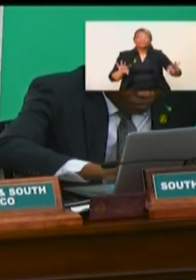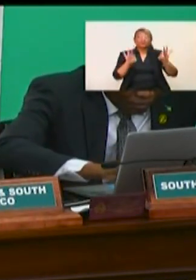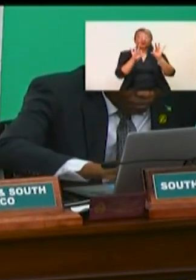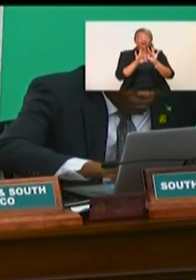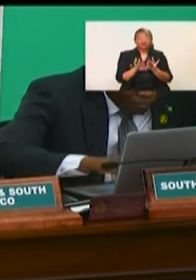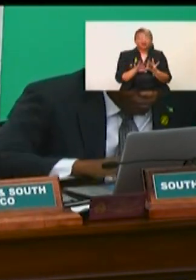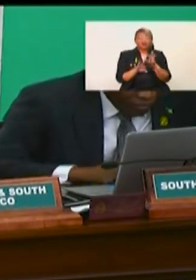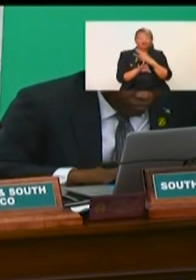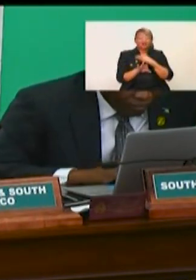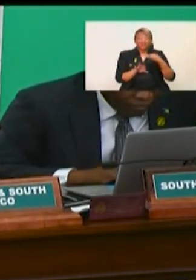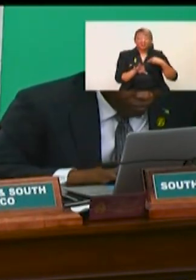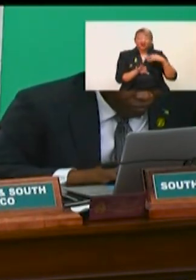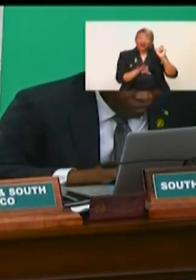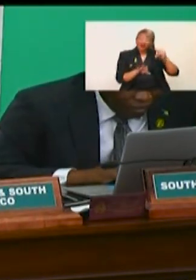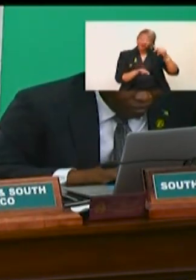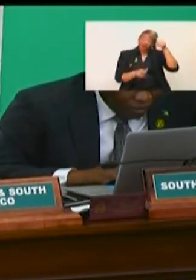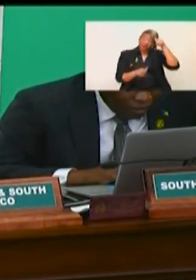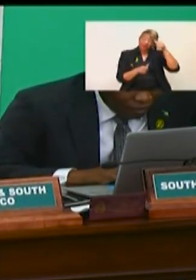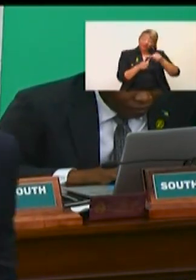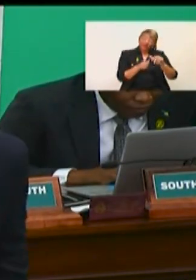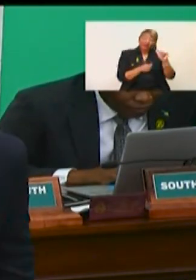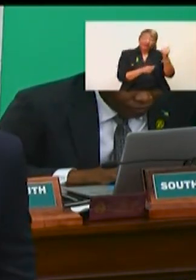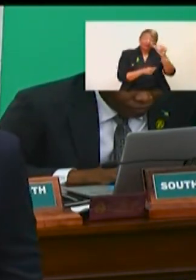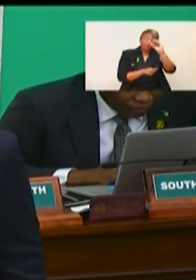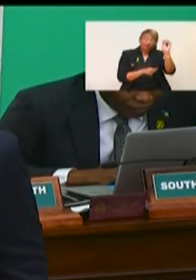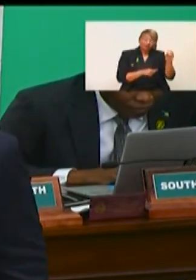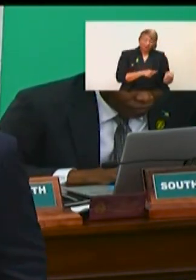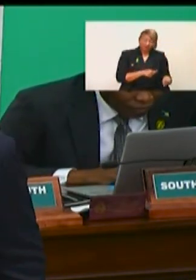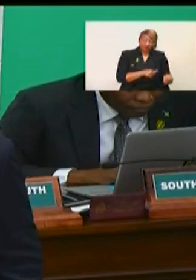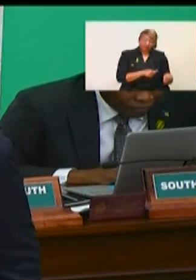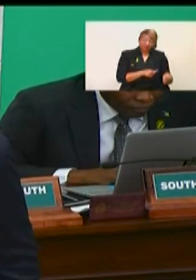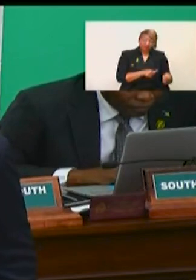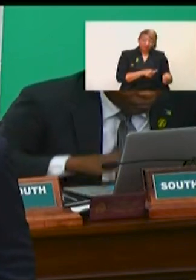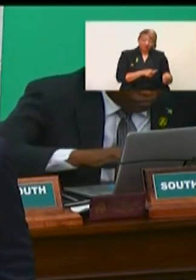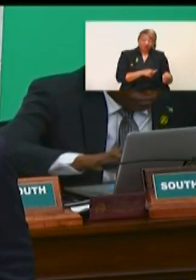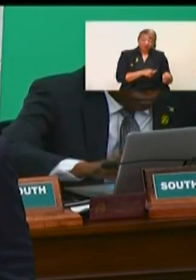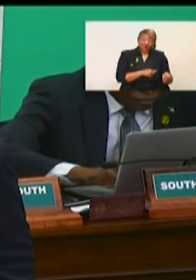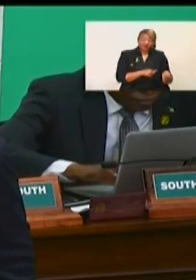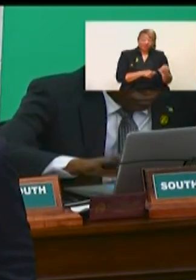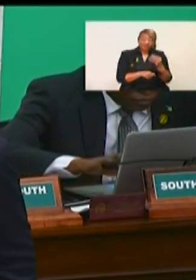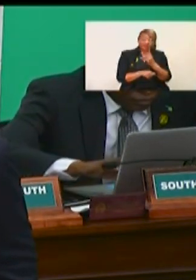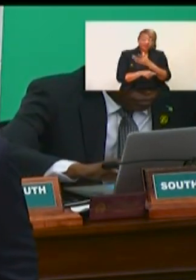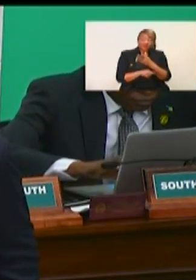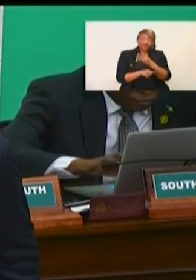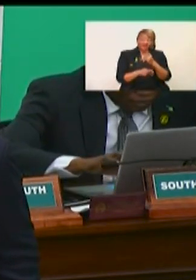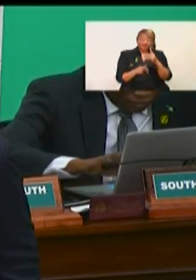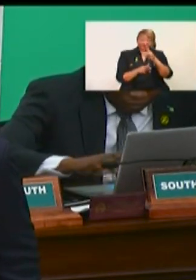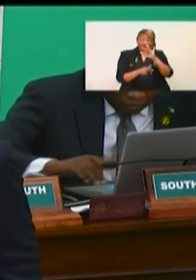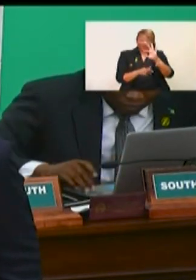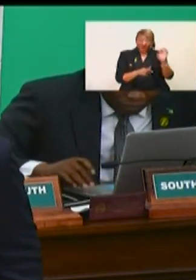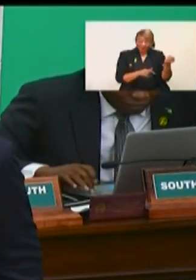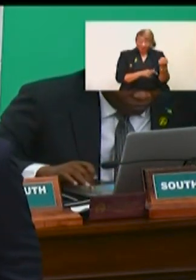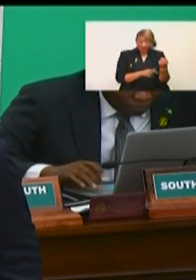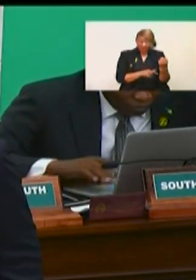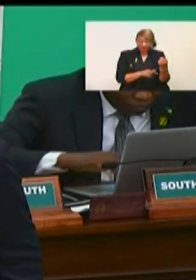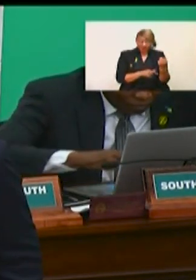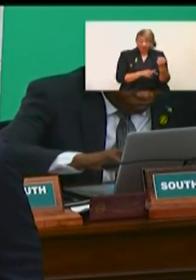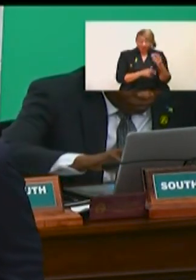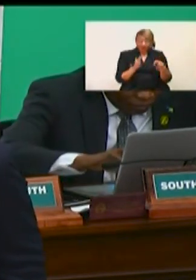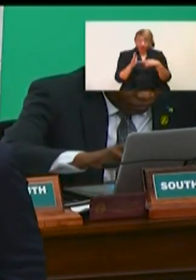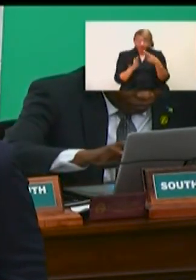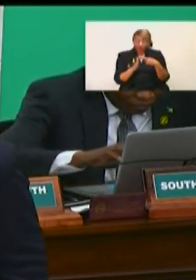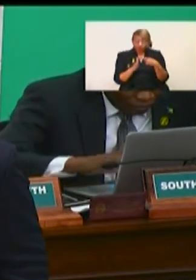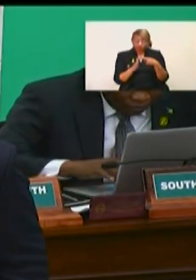most important, what the member must remember, is 10% of facility fees, 10% of the